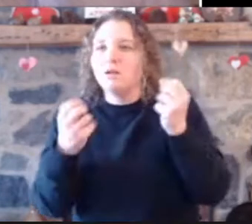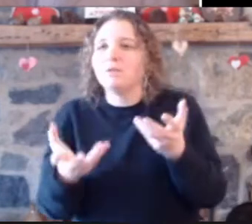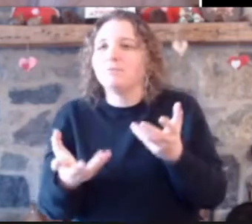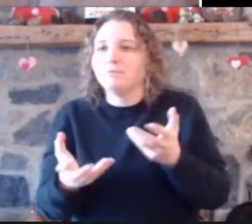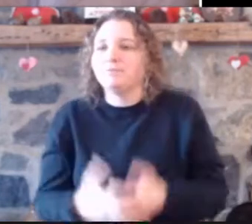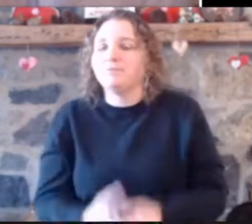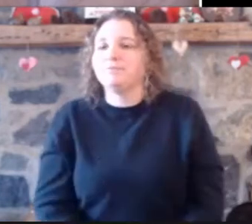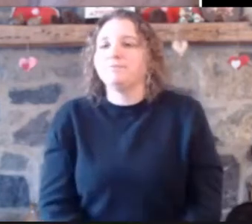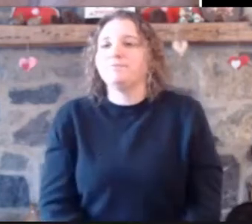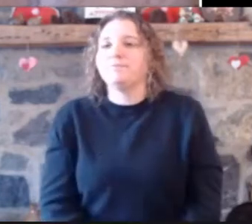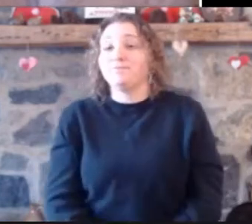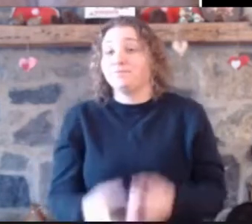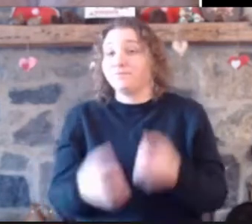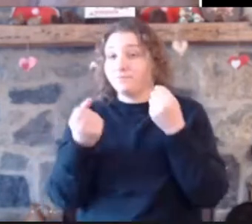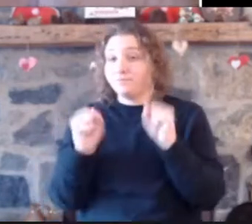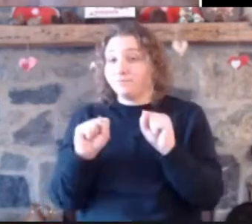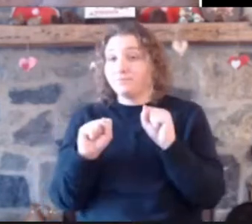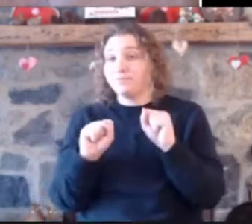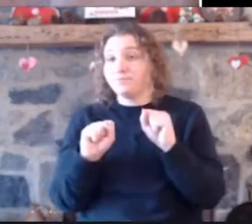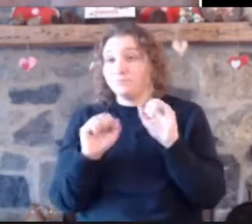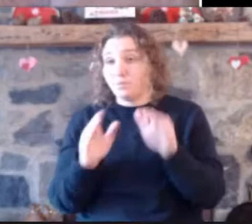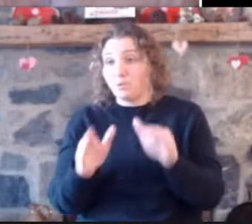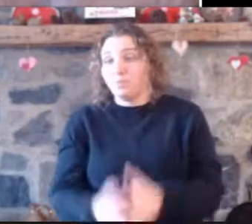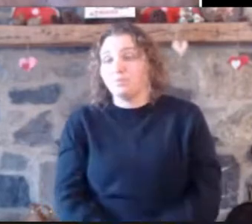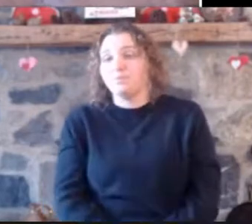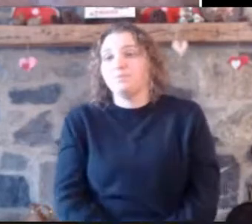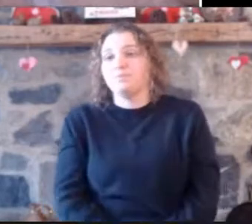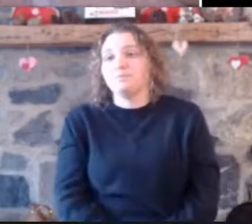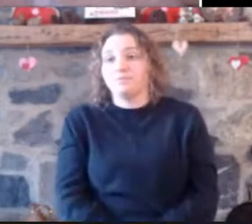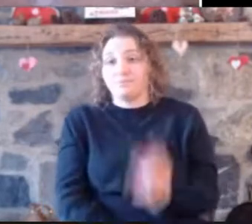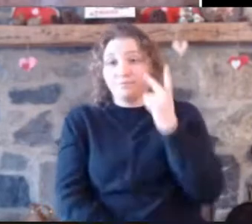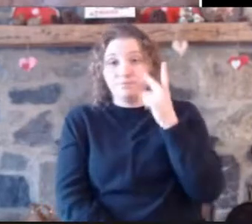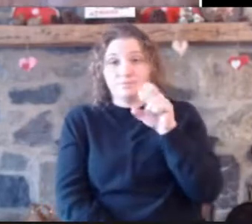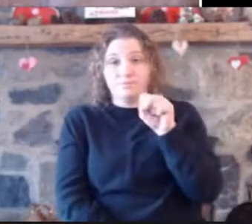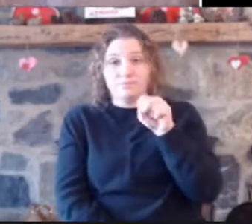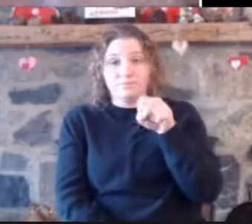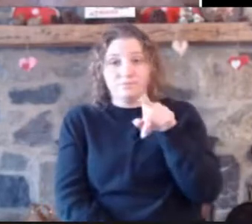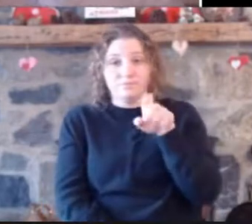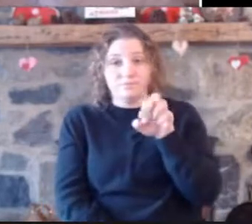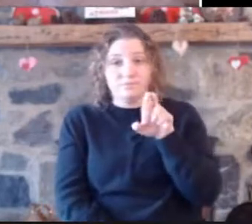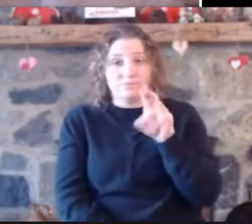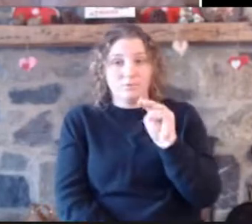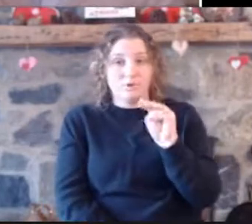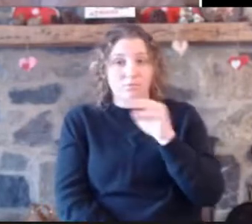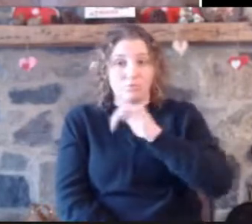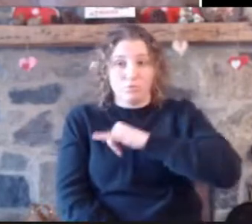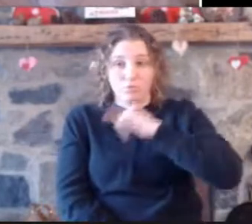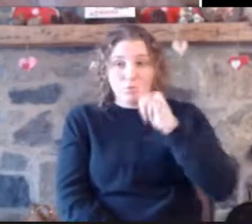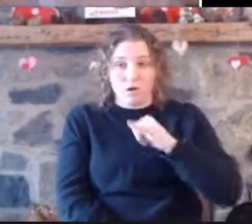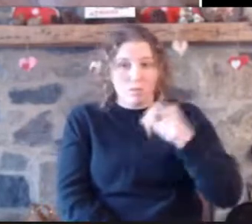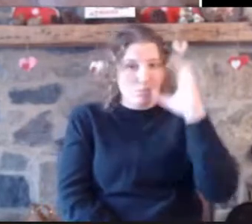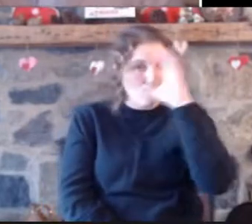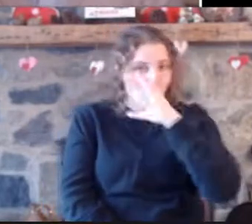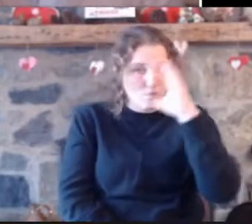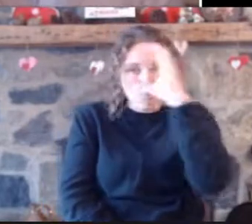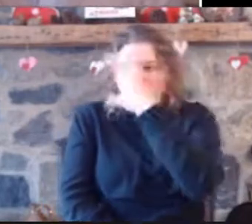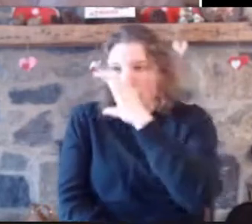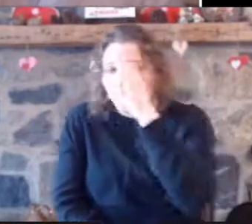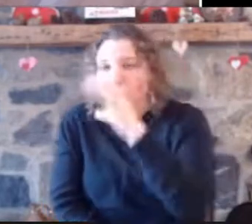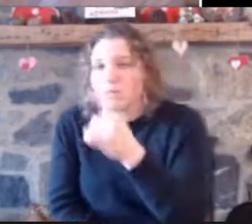Try it this way. Here's a sperm whale. out for lunch.